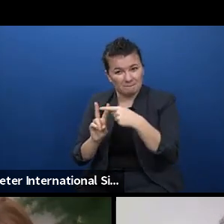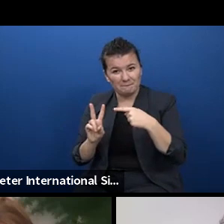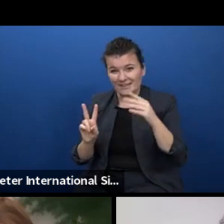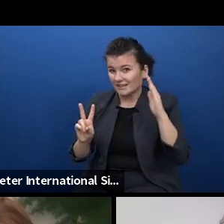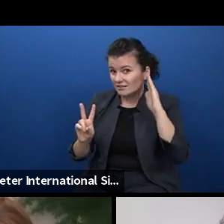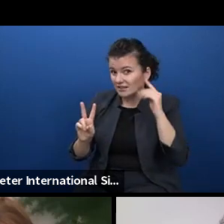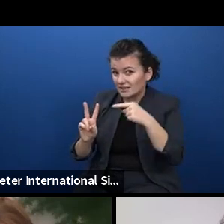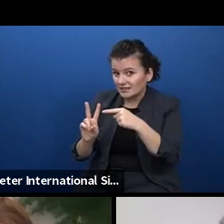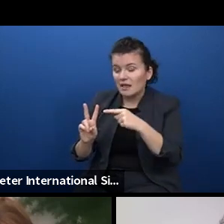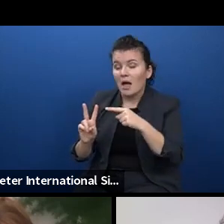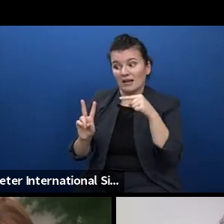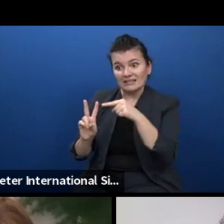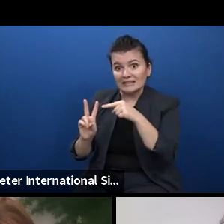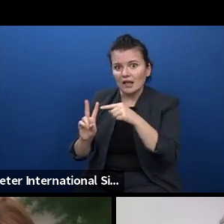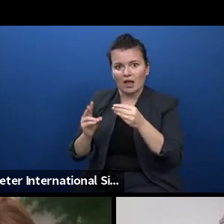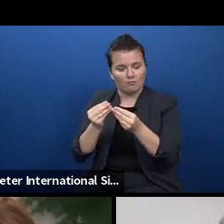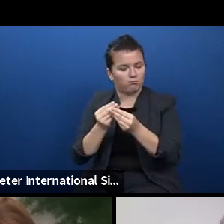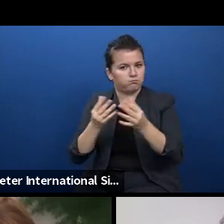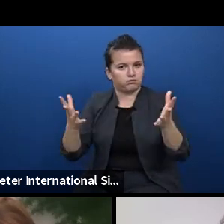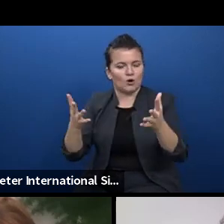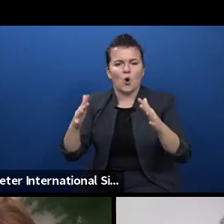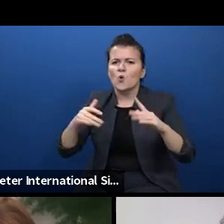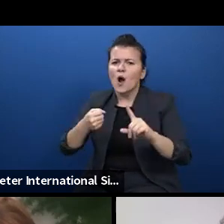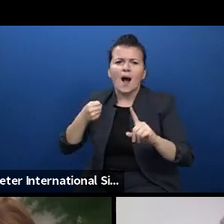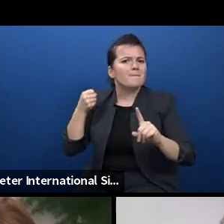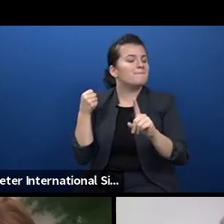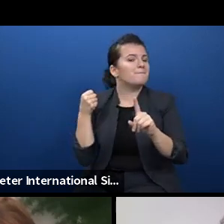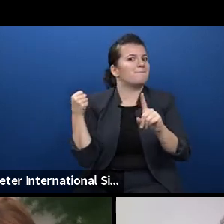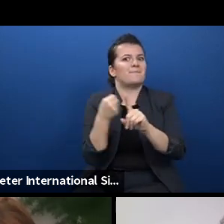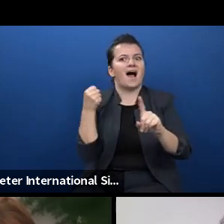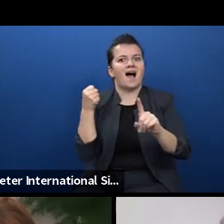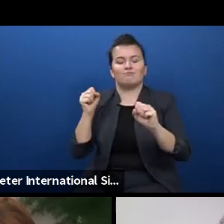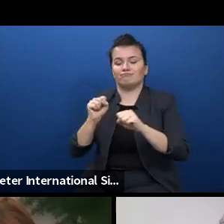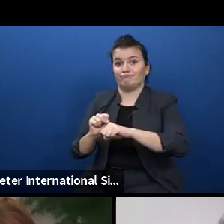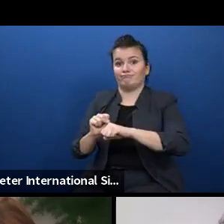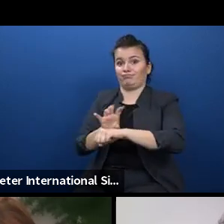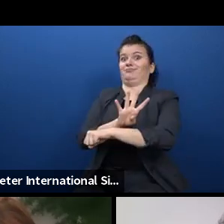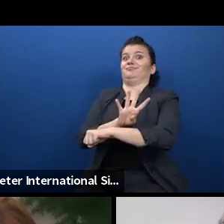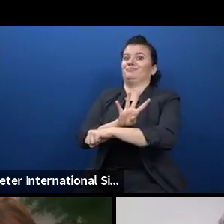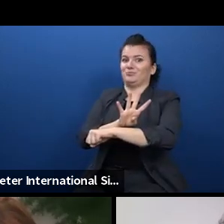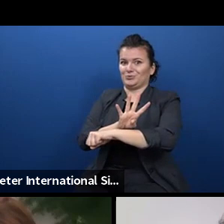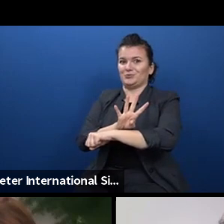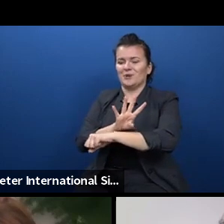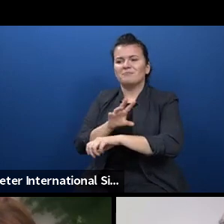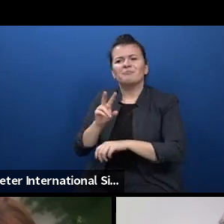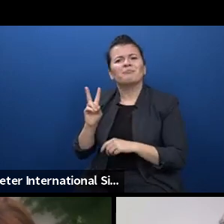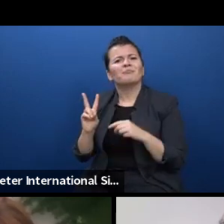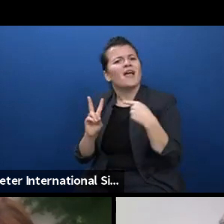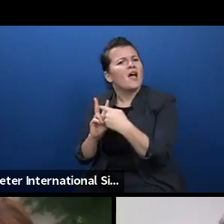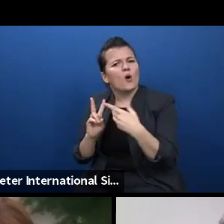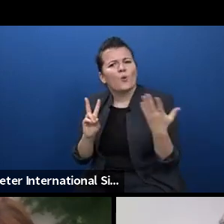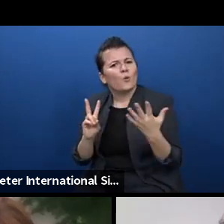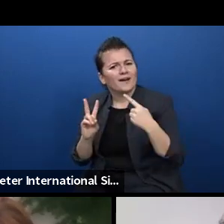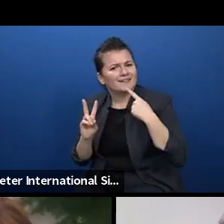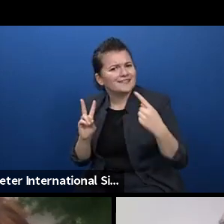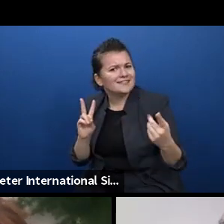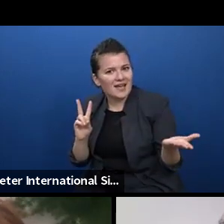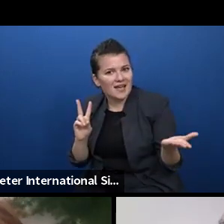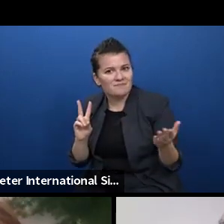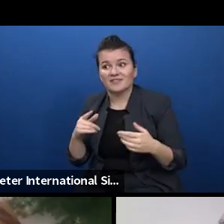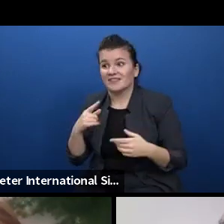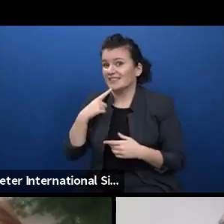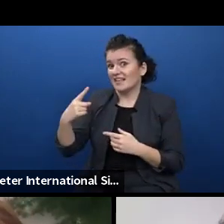speak. But they had a strong message, and they actually said concerning the